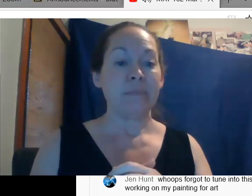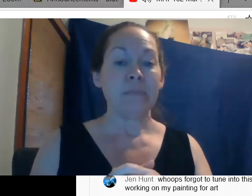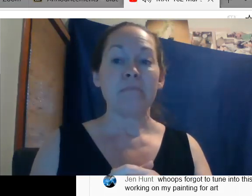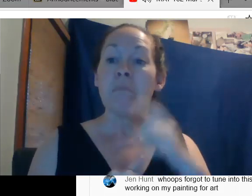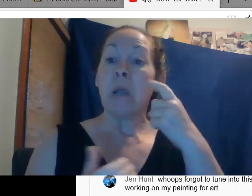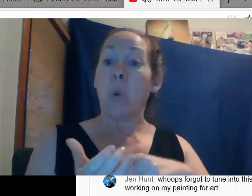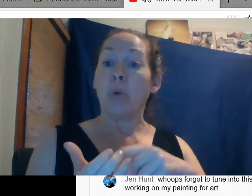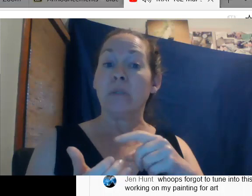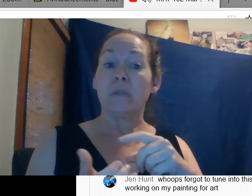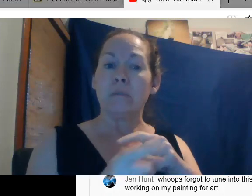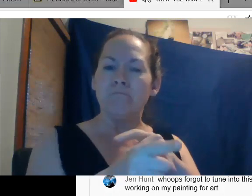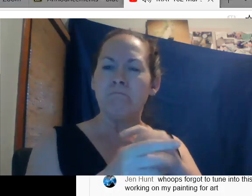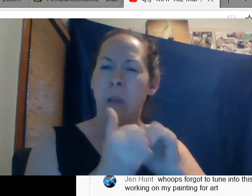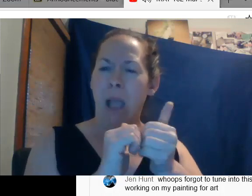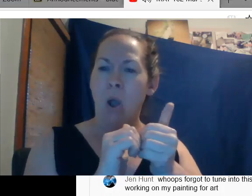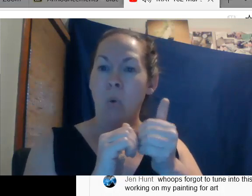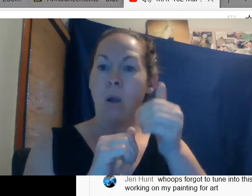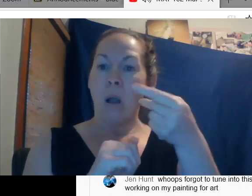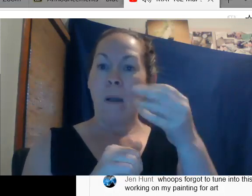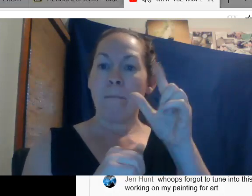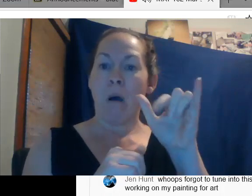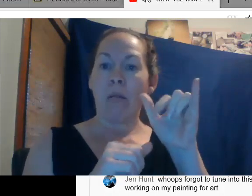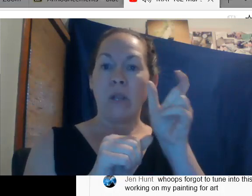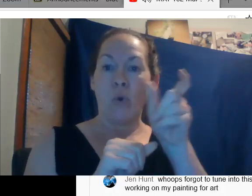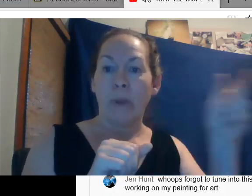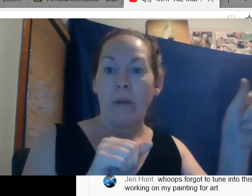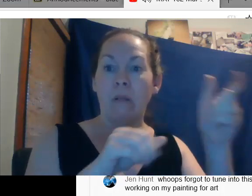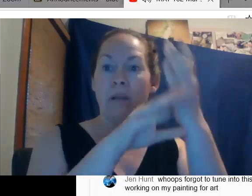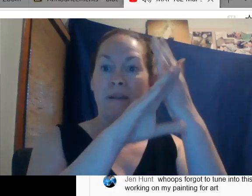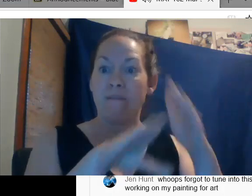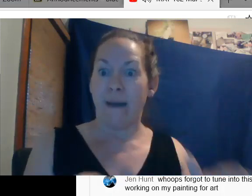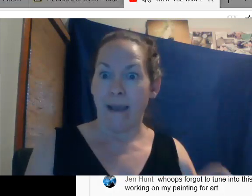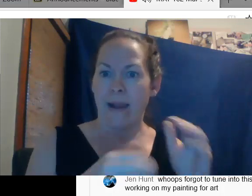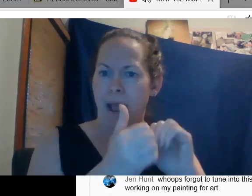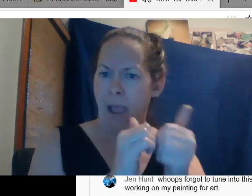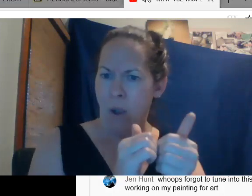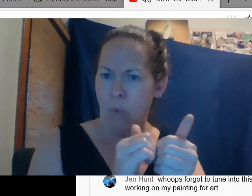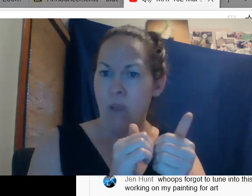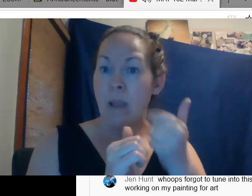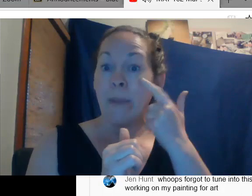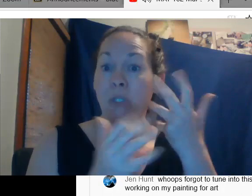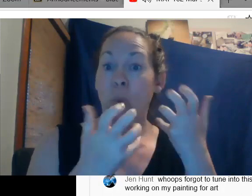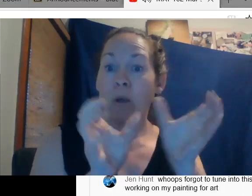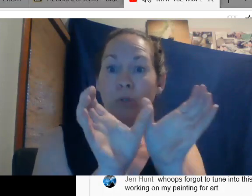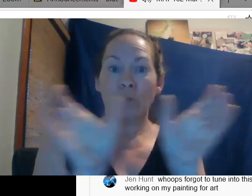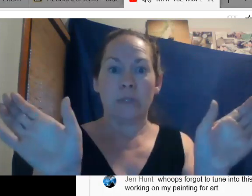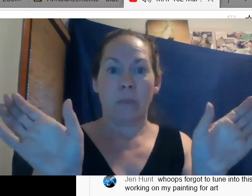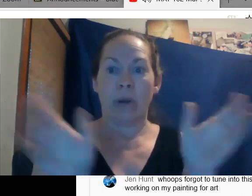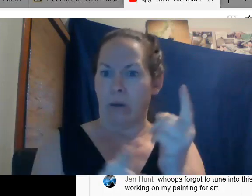we're going to look at how can we divide polynomials, because we want to break them apart. And so